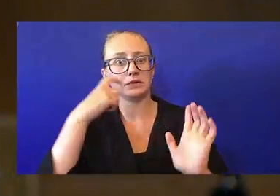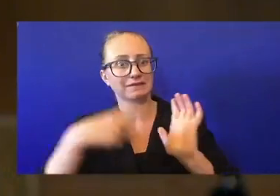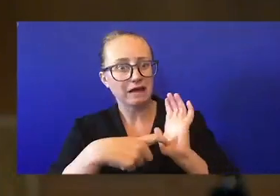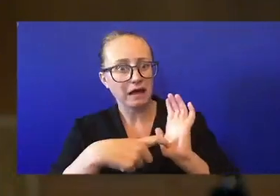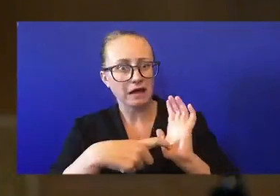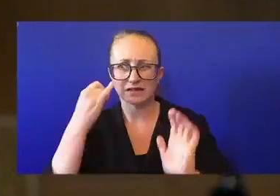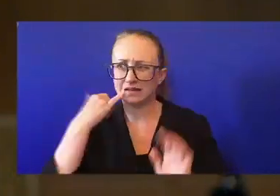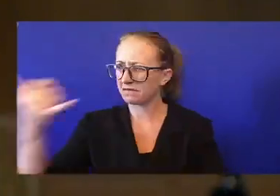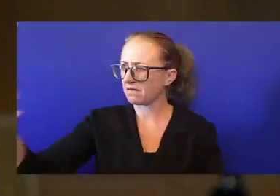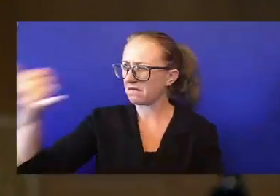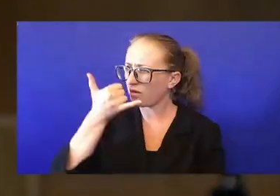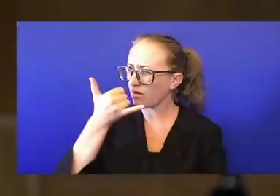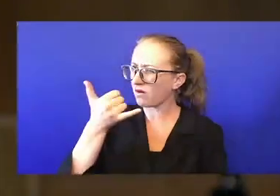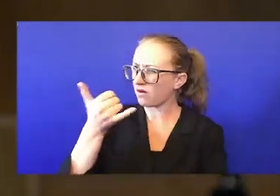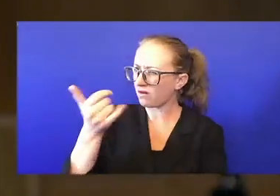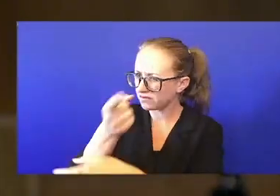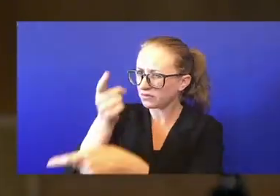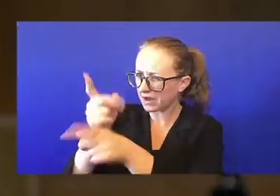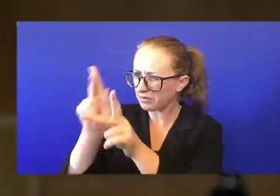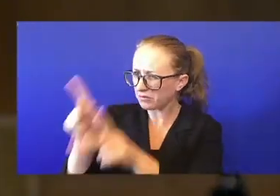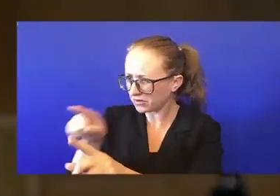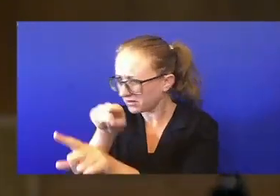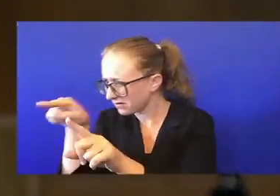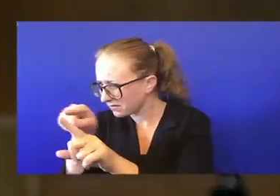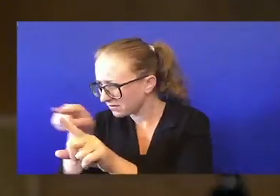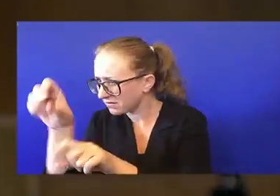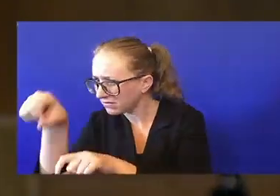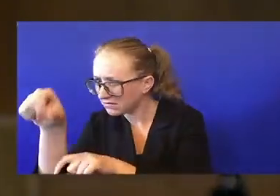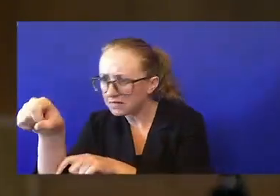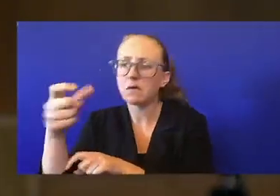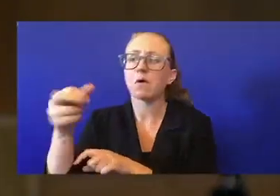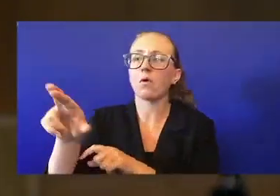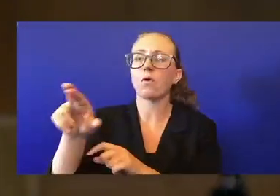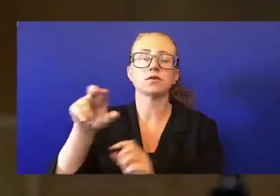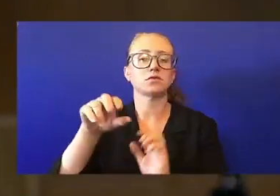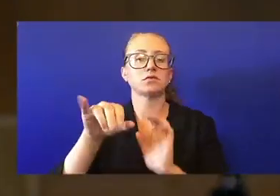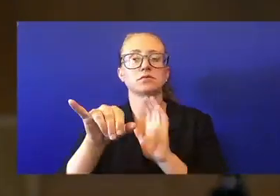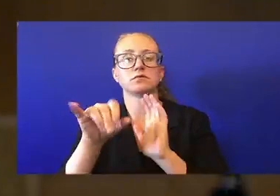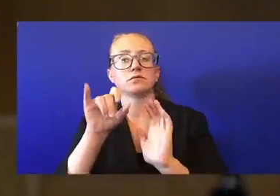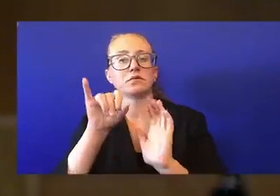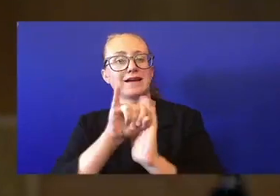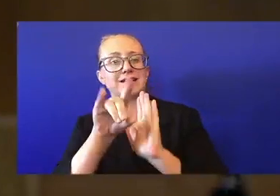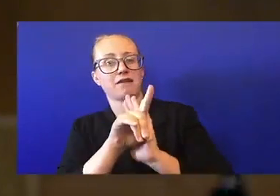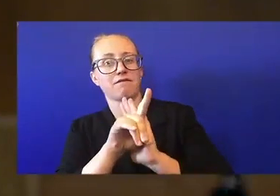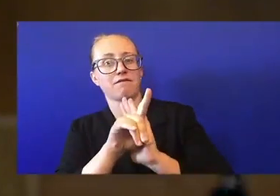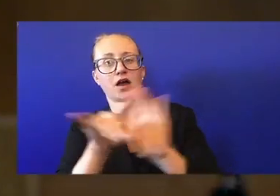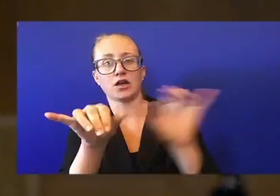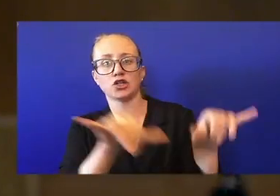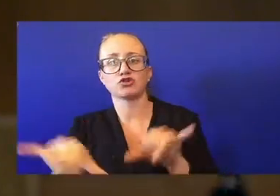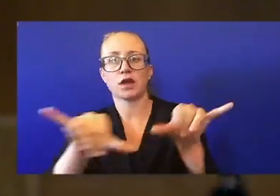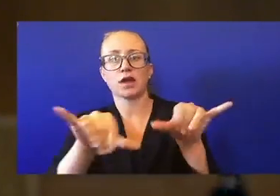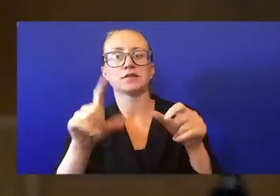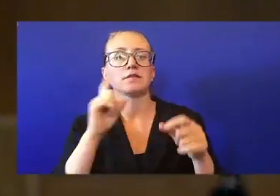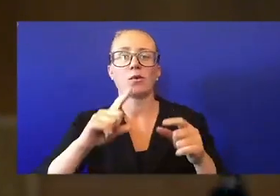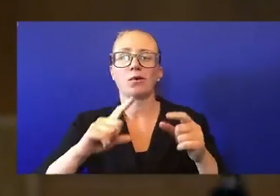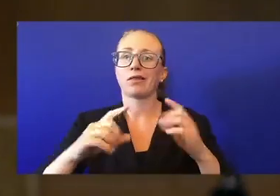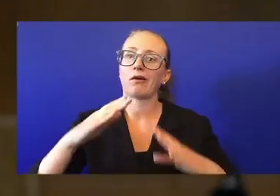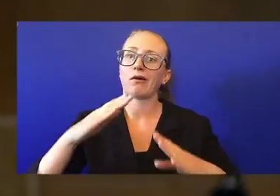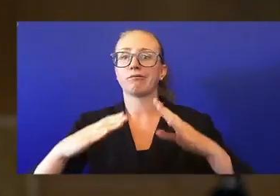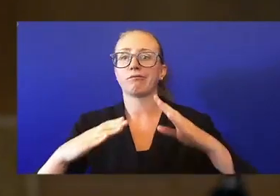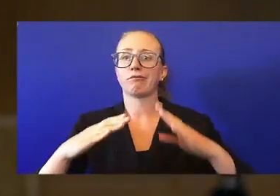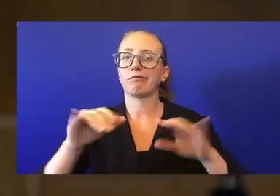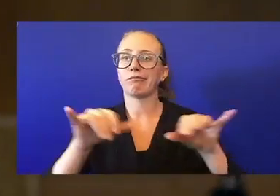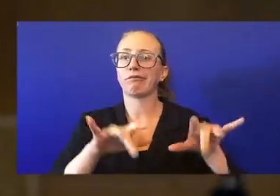from the right person or identifying trends in robocalling and things like that, AI can be